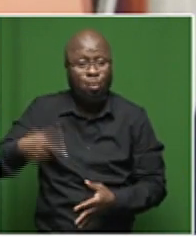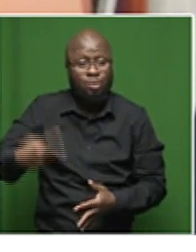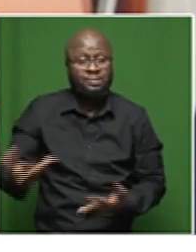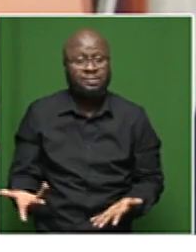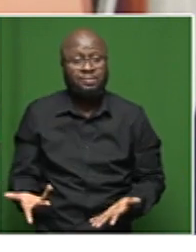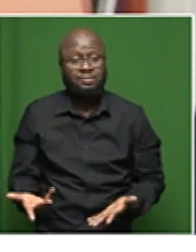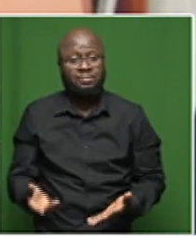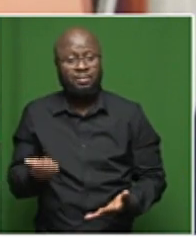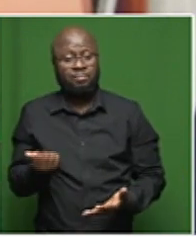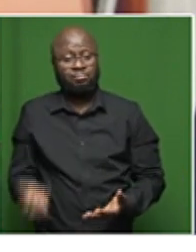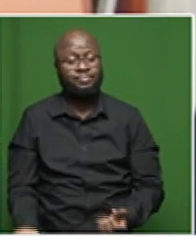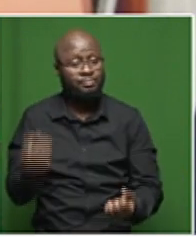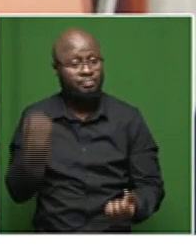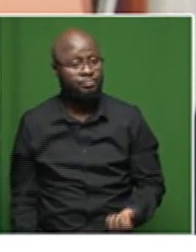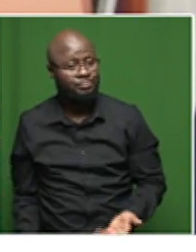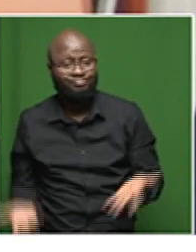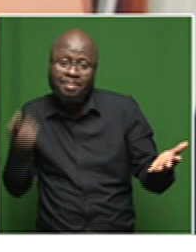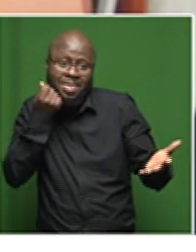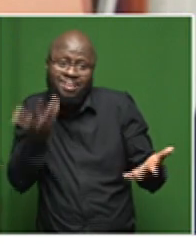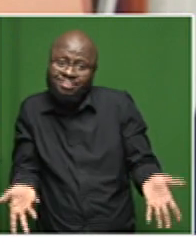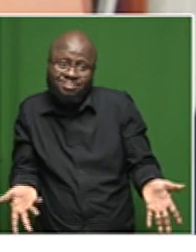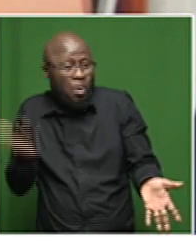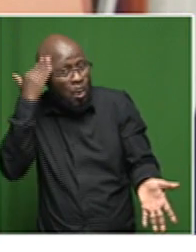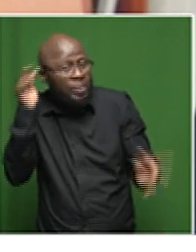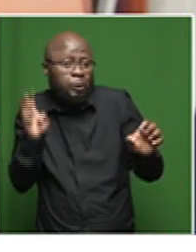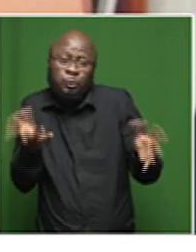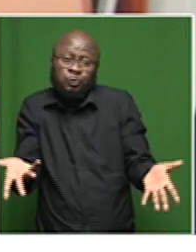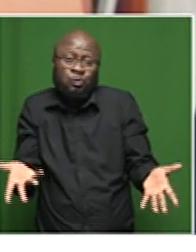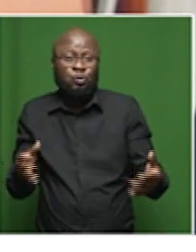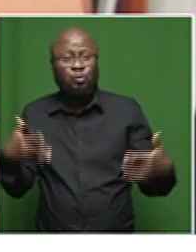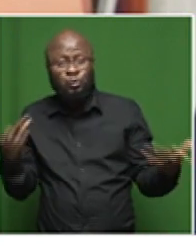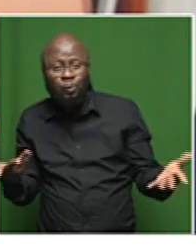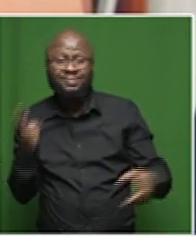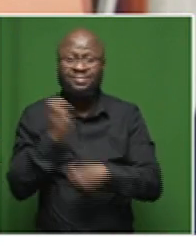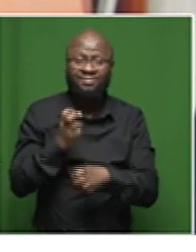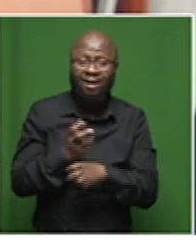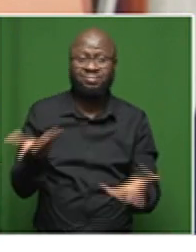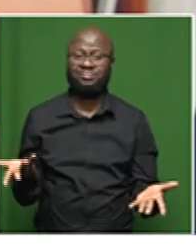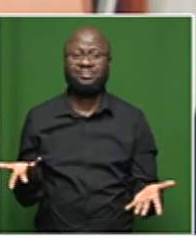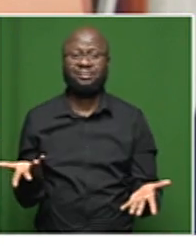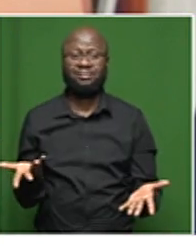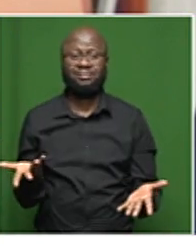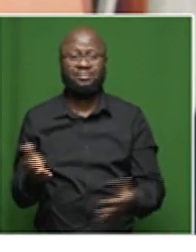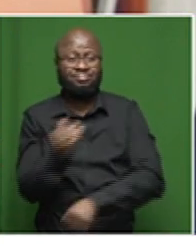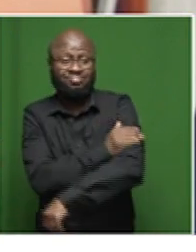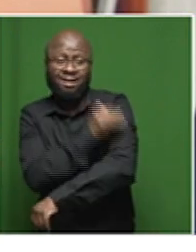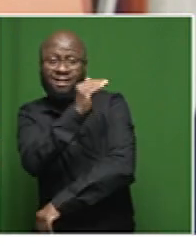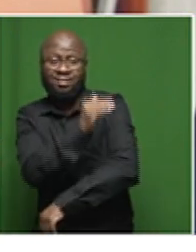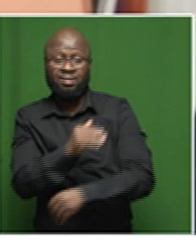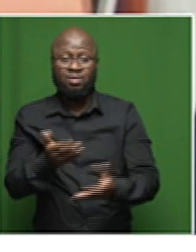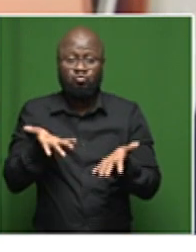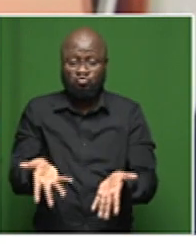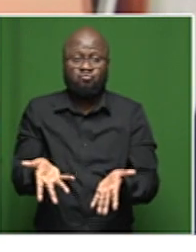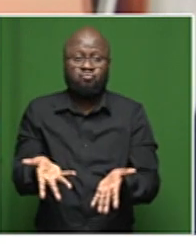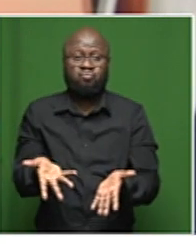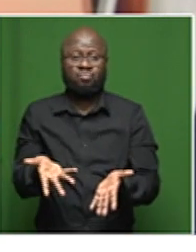erectile dysfunction in men. It's a bit difficult at times whether diabetes, hypertension is the cause. Sometimes there are also other